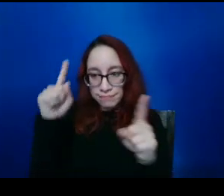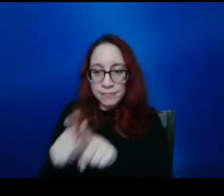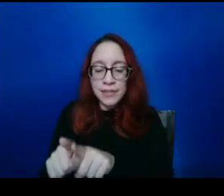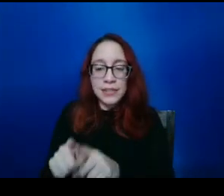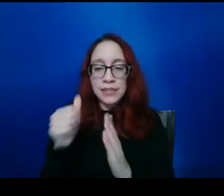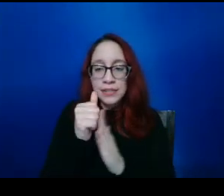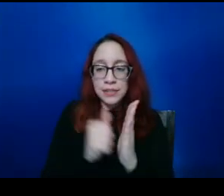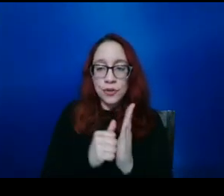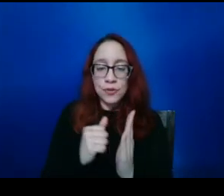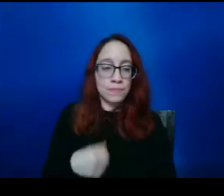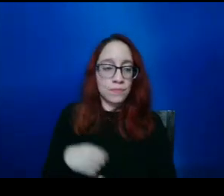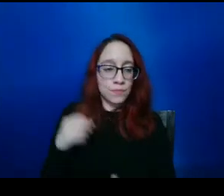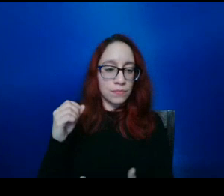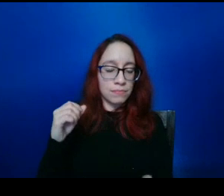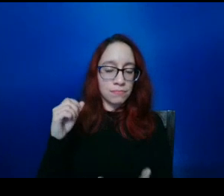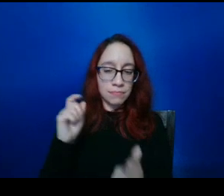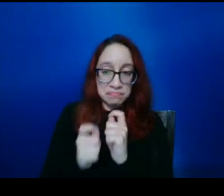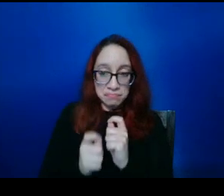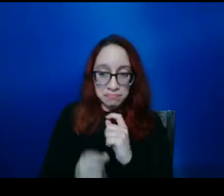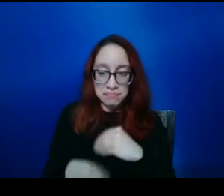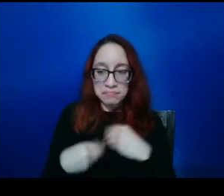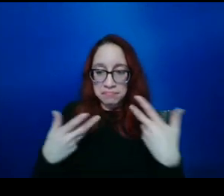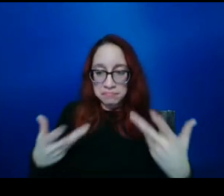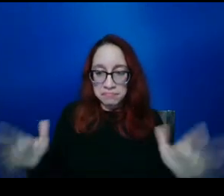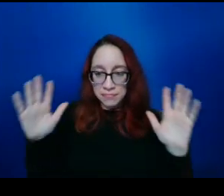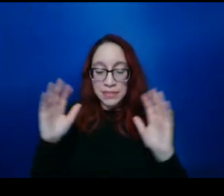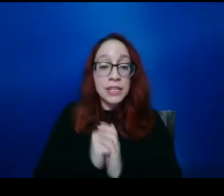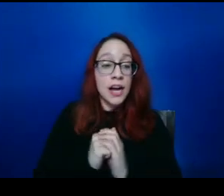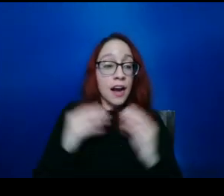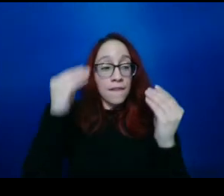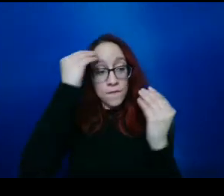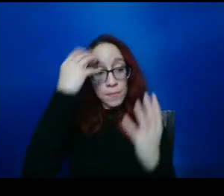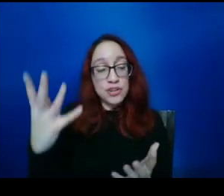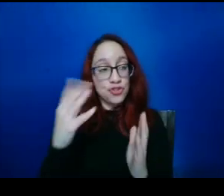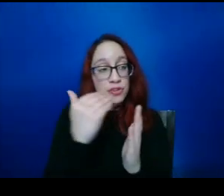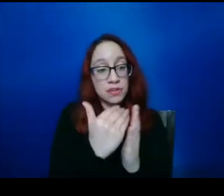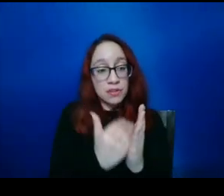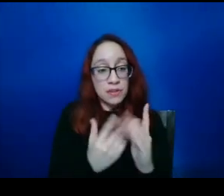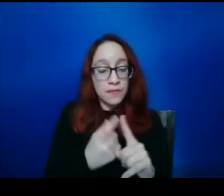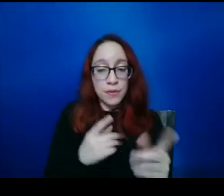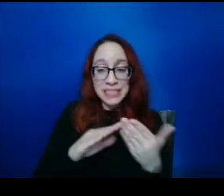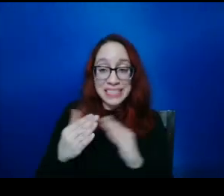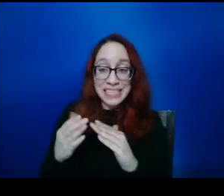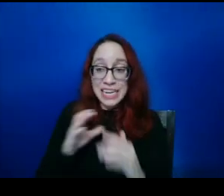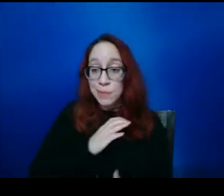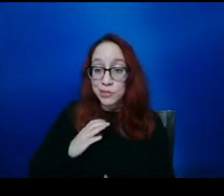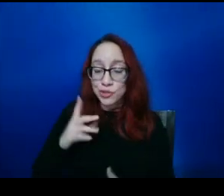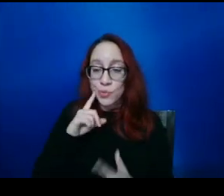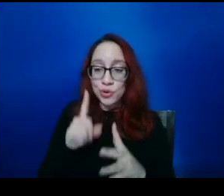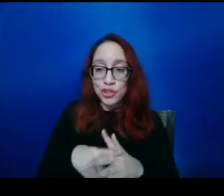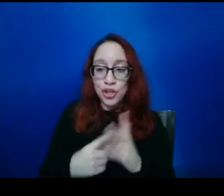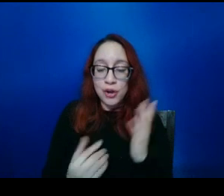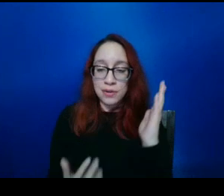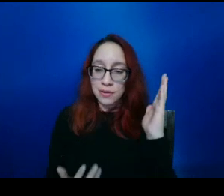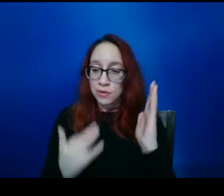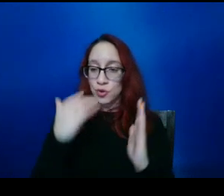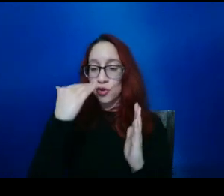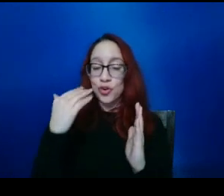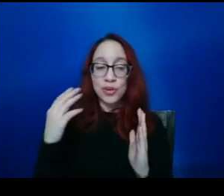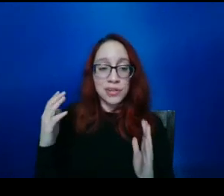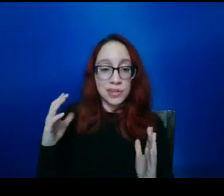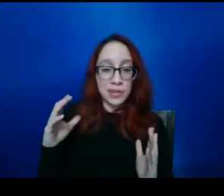agenda has been amended. Moving on to informational items by members of the City Commission. Now we'll begin in reverse order with